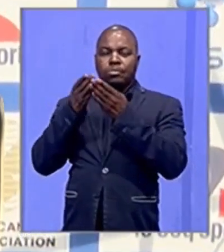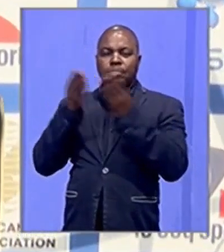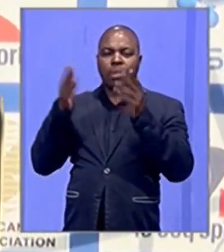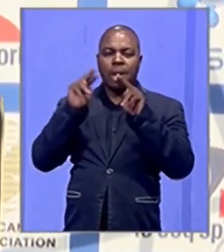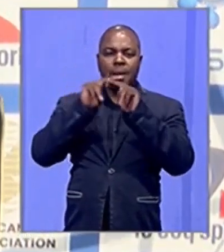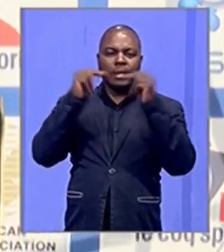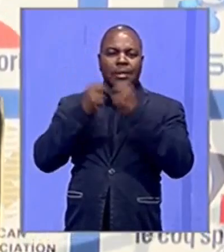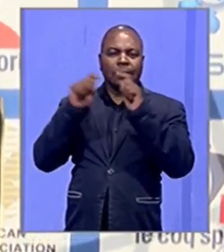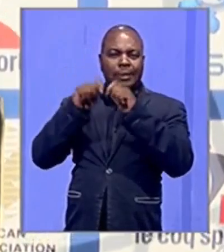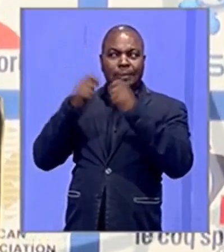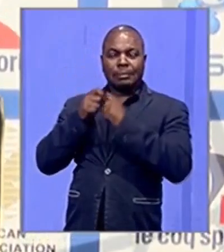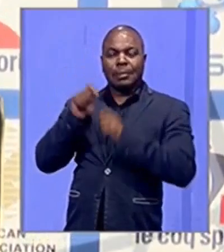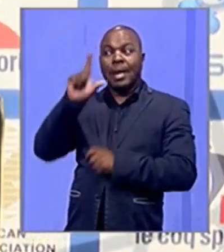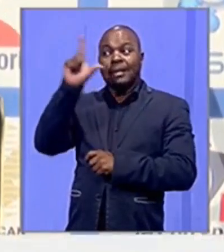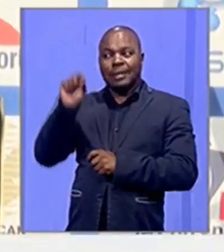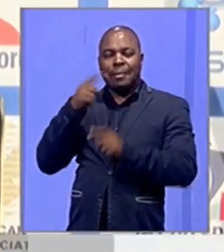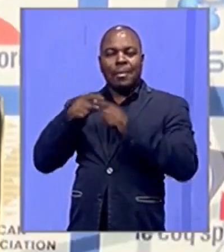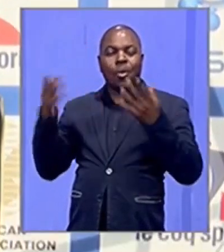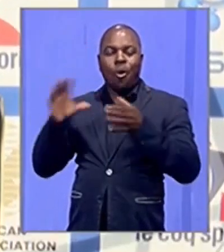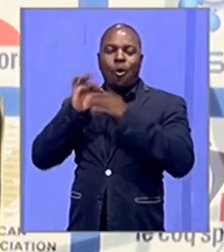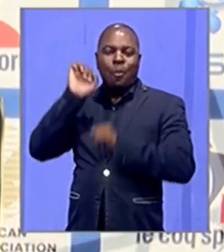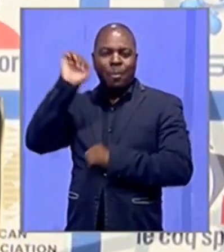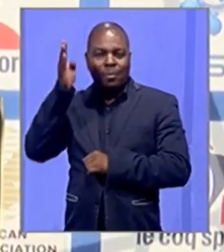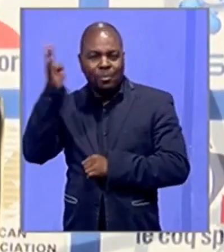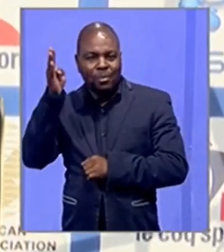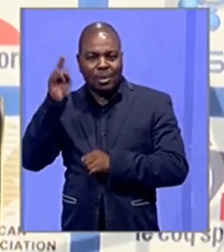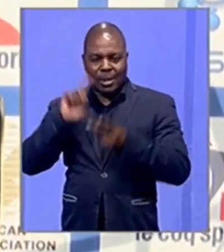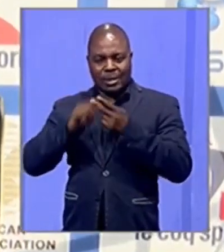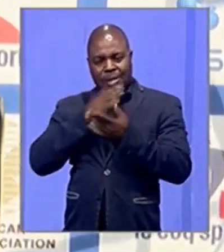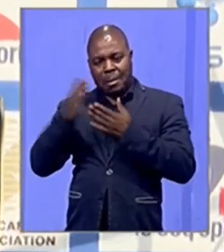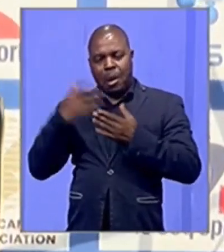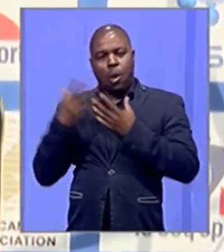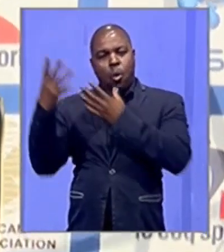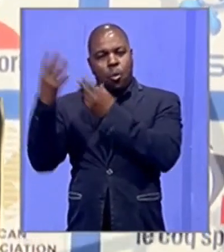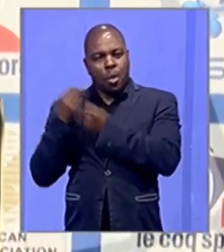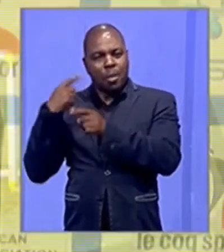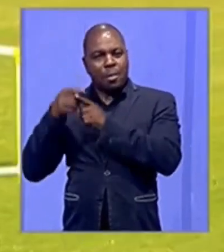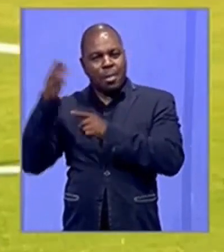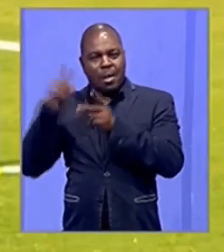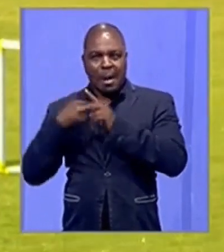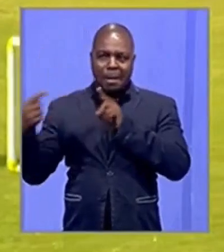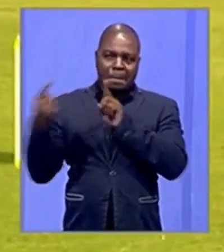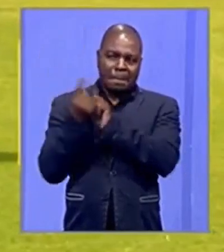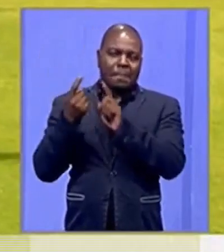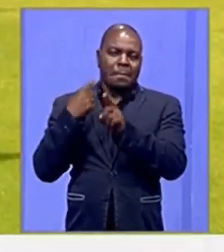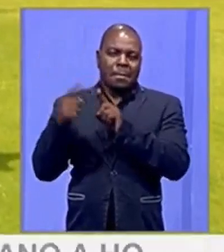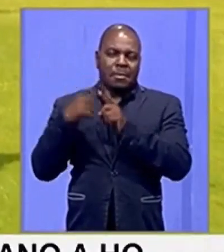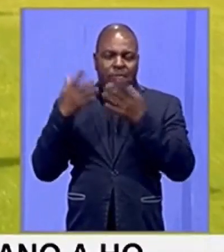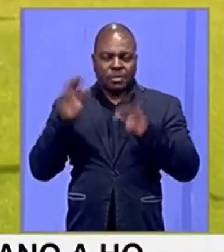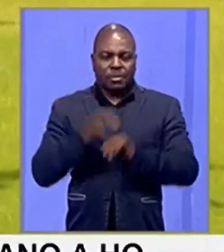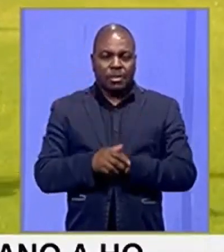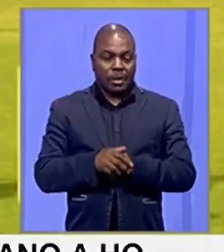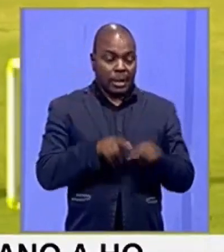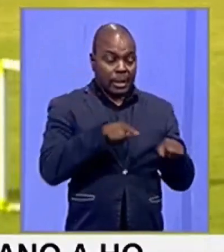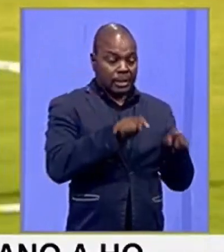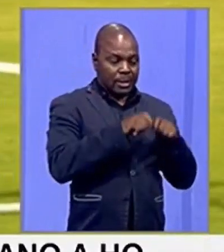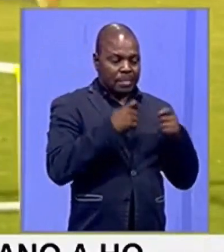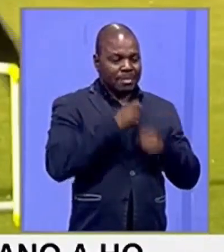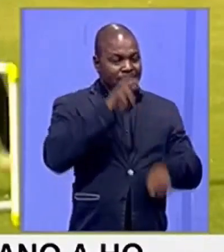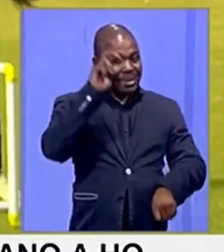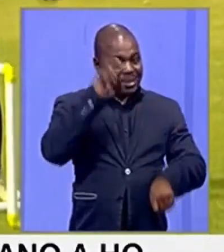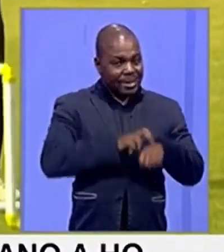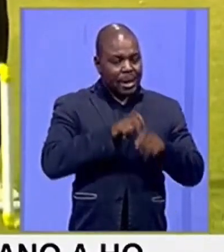of Italy play in Italy. So some of them I play with them in my team, some of them I've played against them. Sehlopha se tlo hloka maitemogelo a